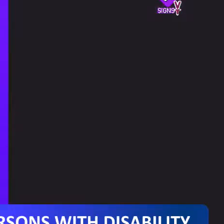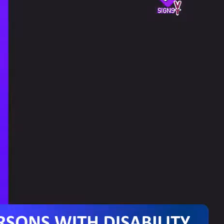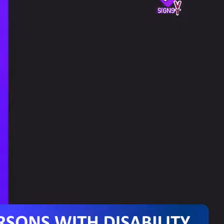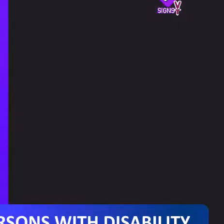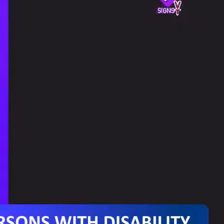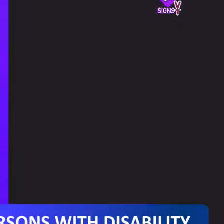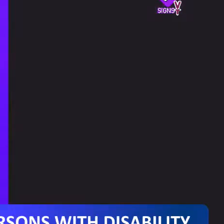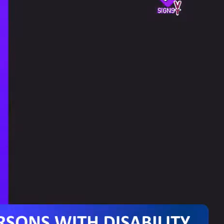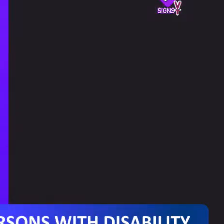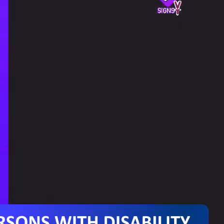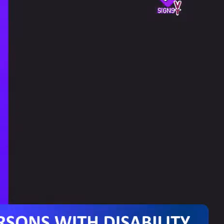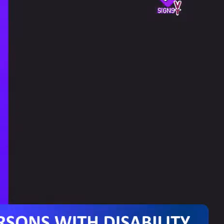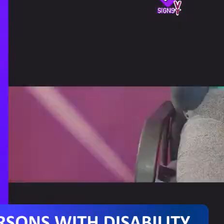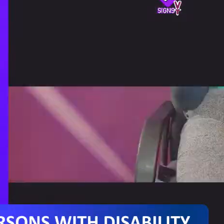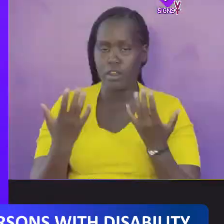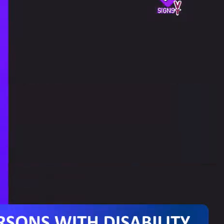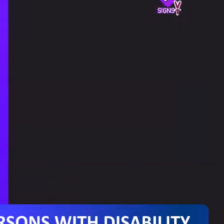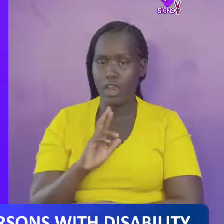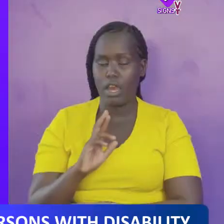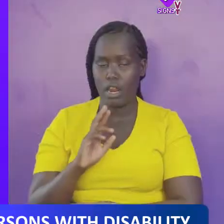where we are,